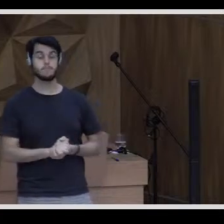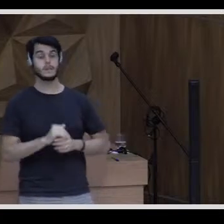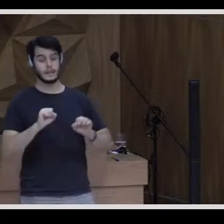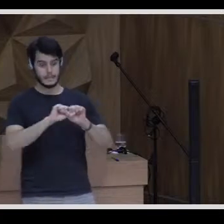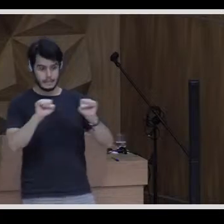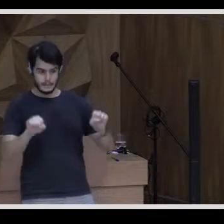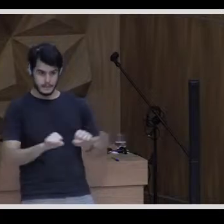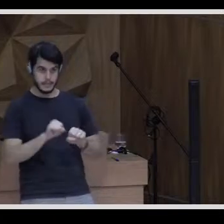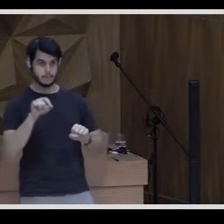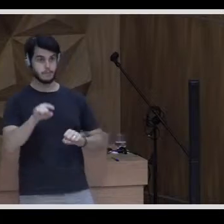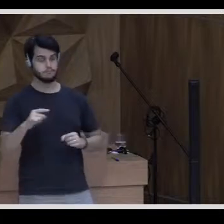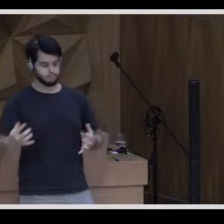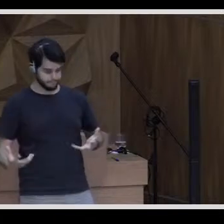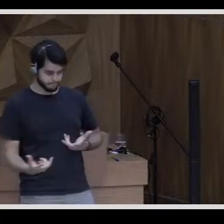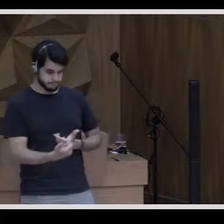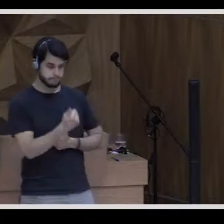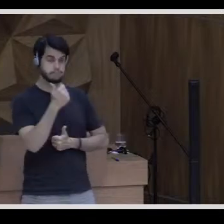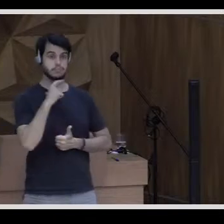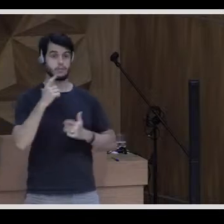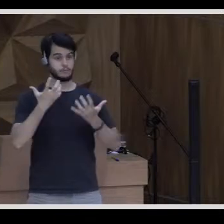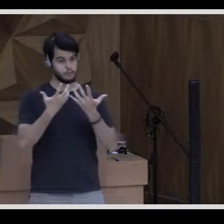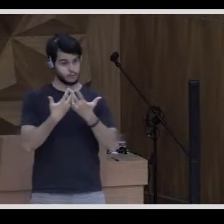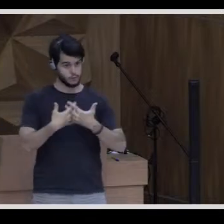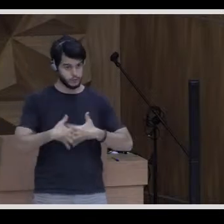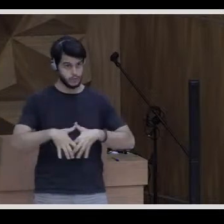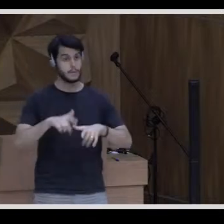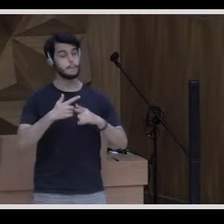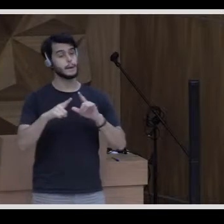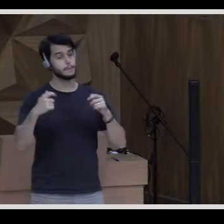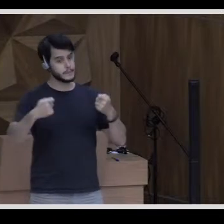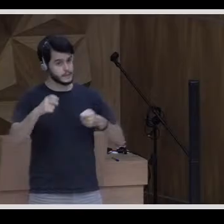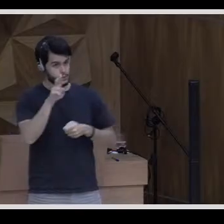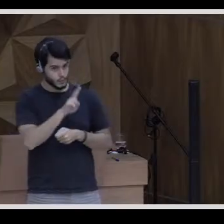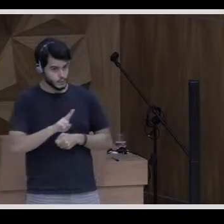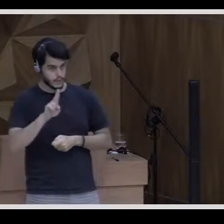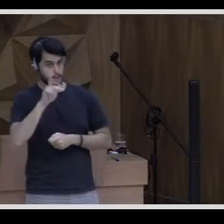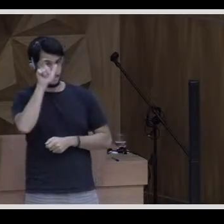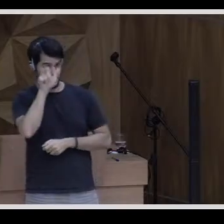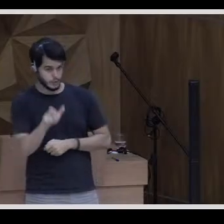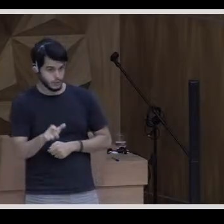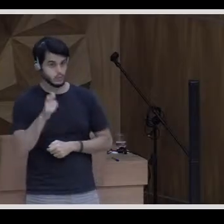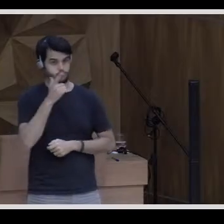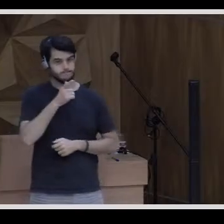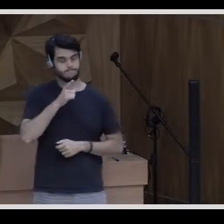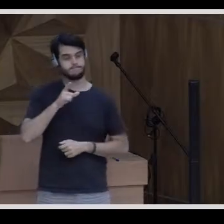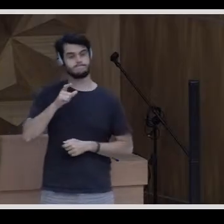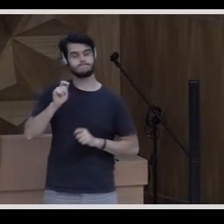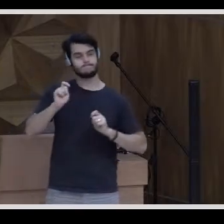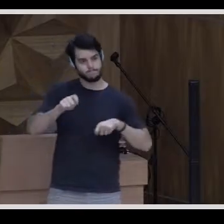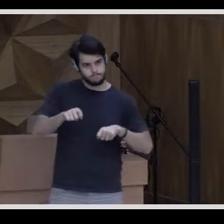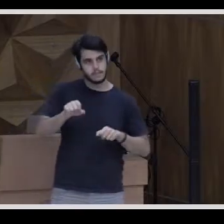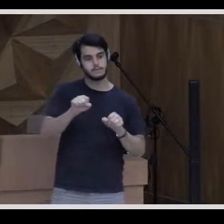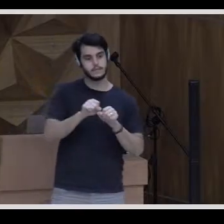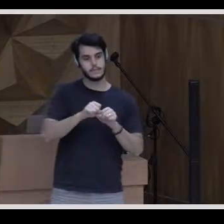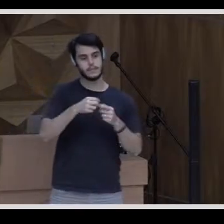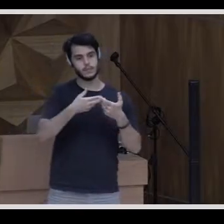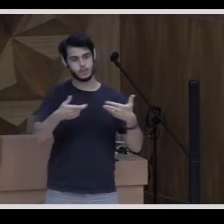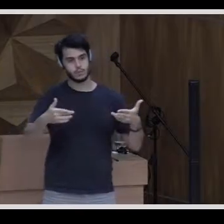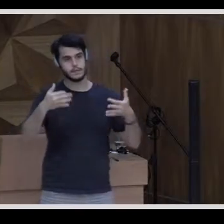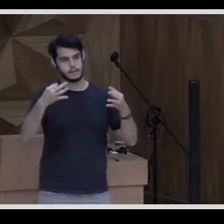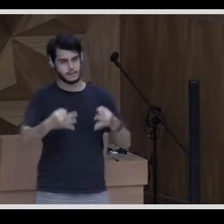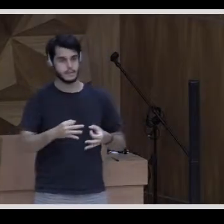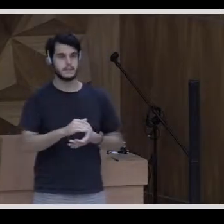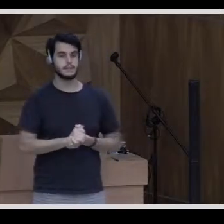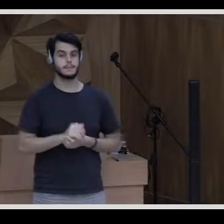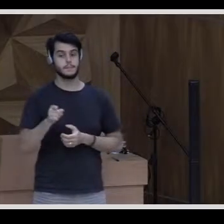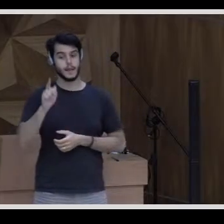but they also should be usable by people so that they can do the right thing. So when I first started this area of research, that meant I was